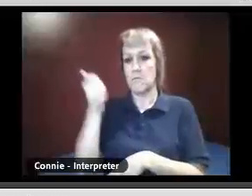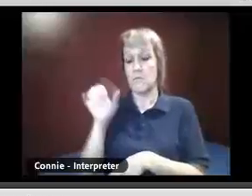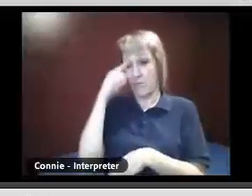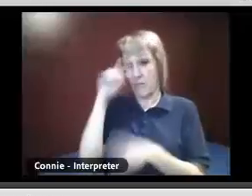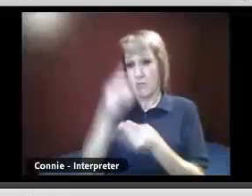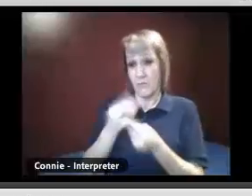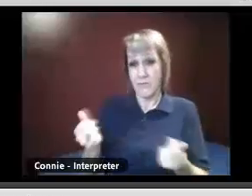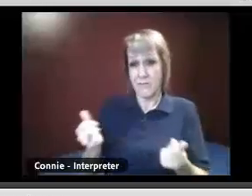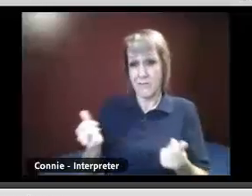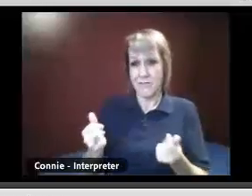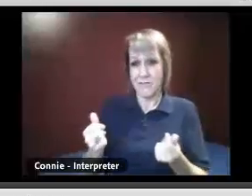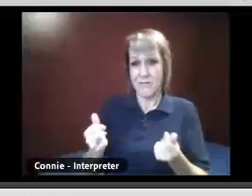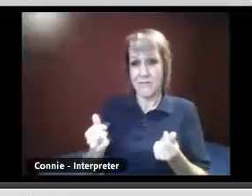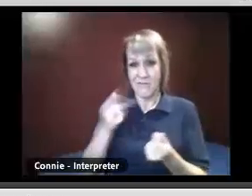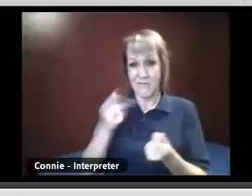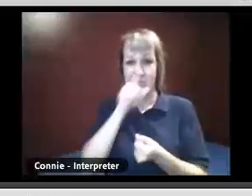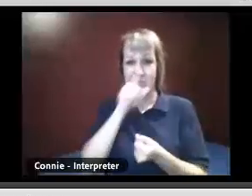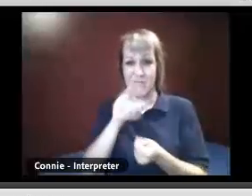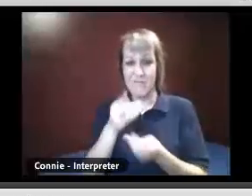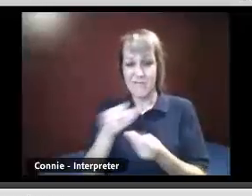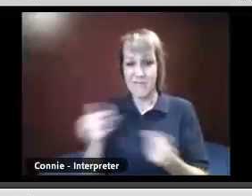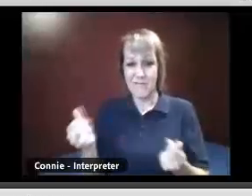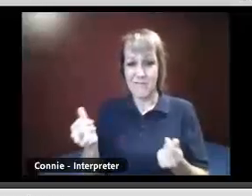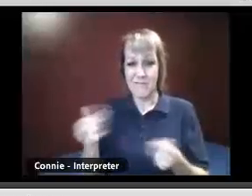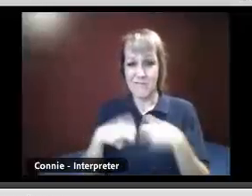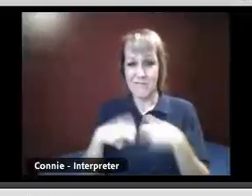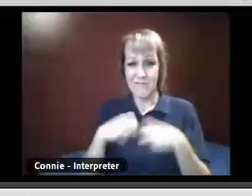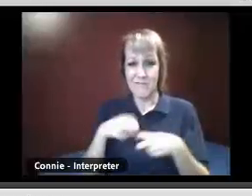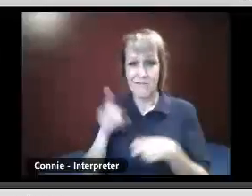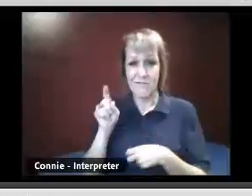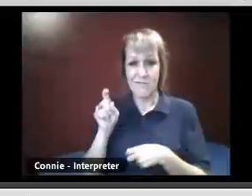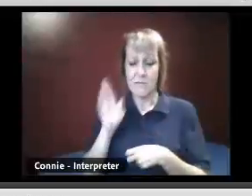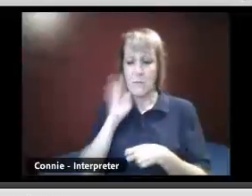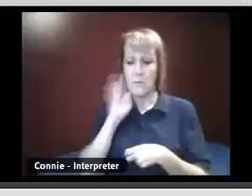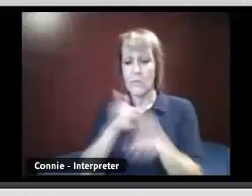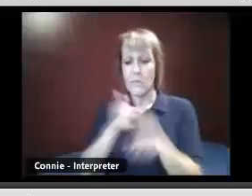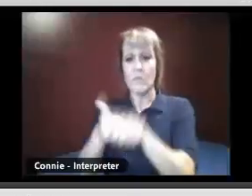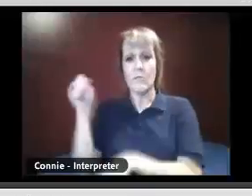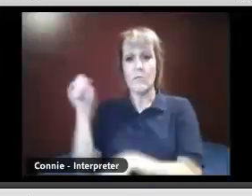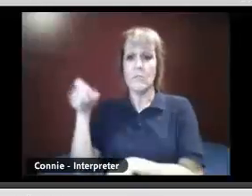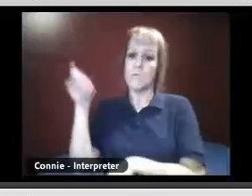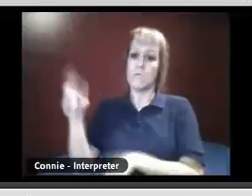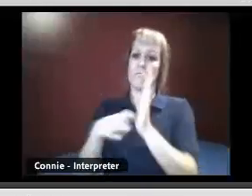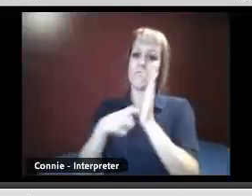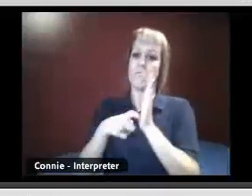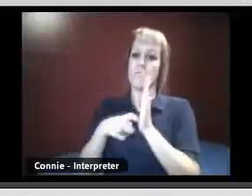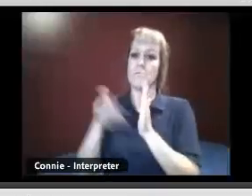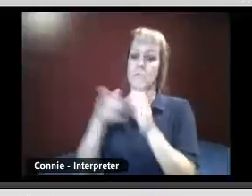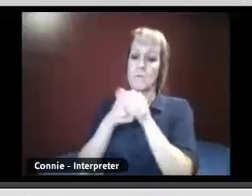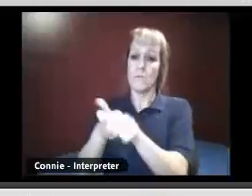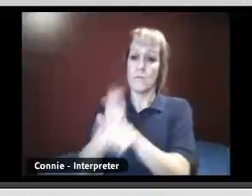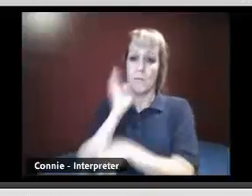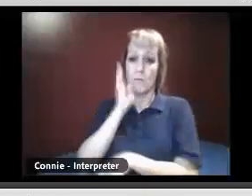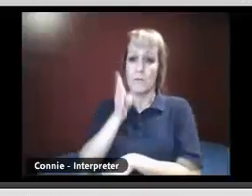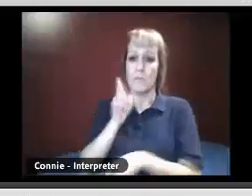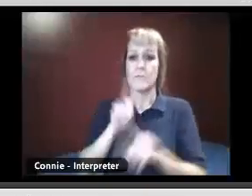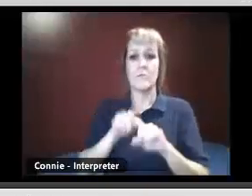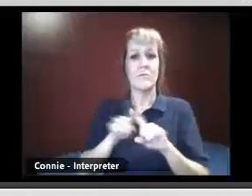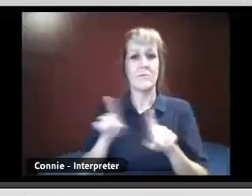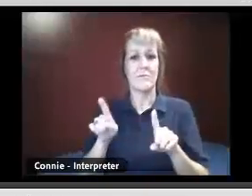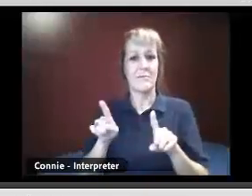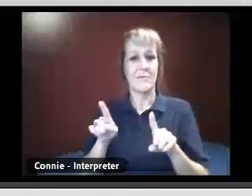I don't know if you ever truly get resolution. People will do what they have to do because they have to do it. But I don't know if you necessarily